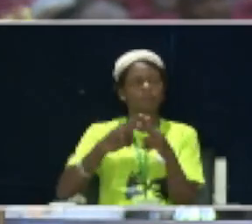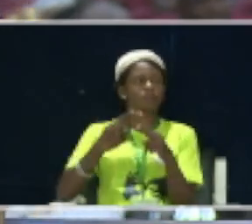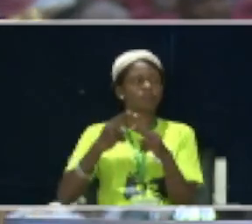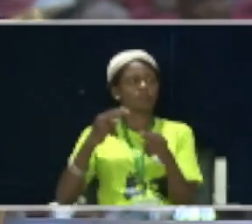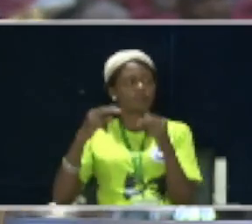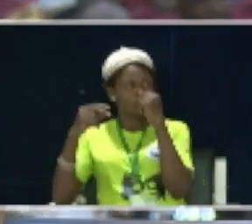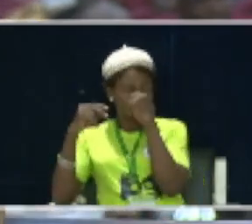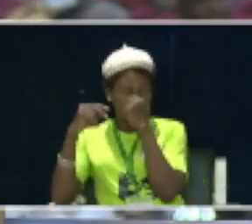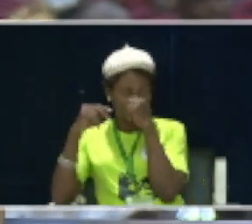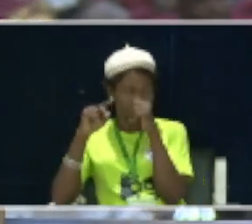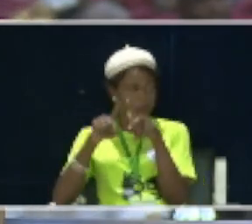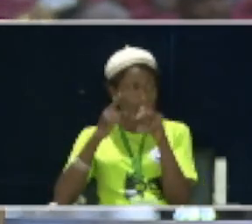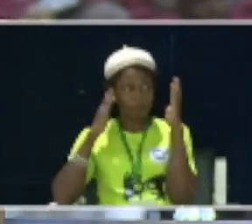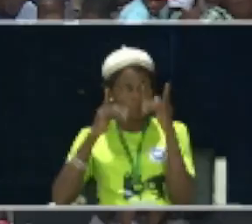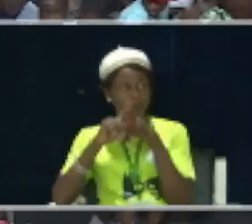Begin to attend to them.